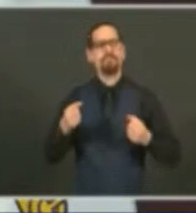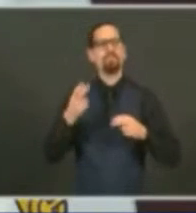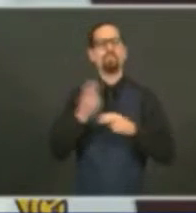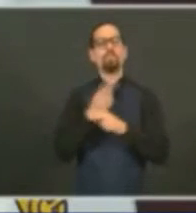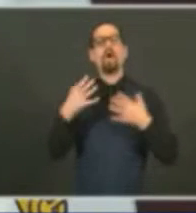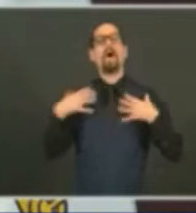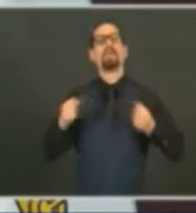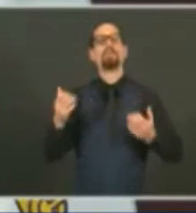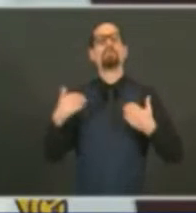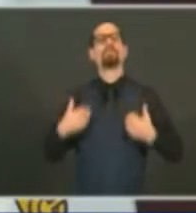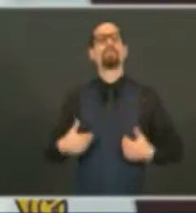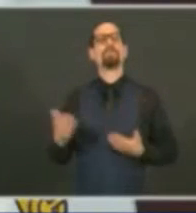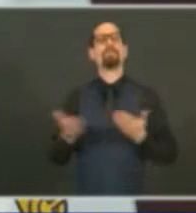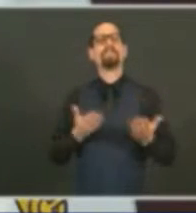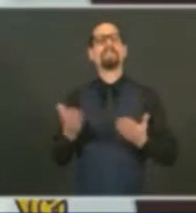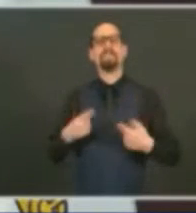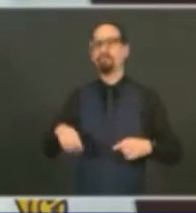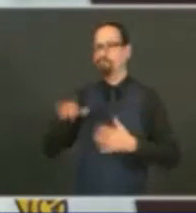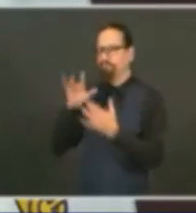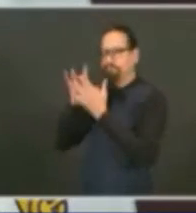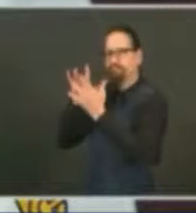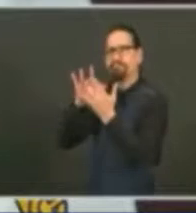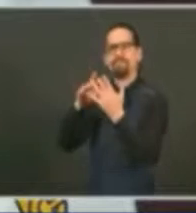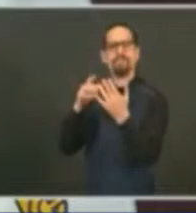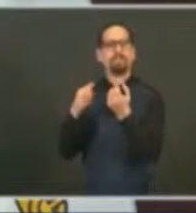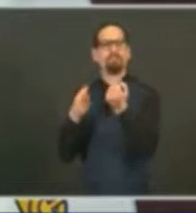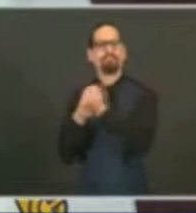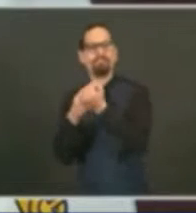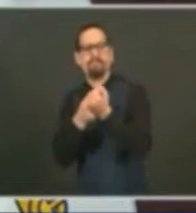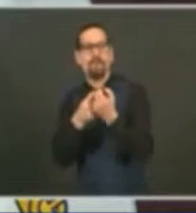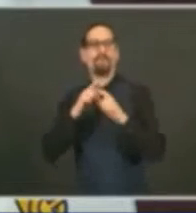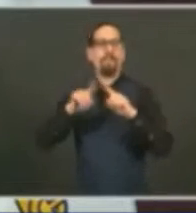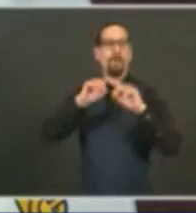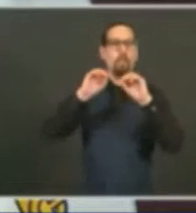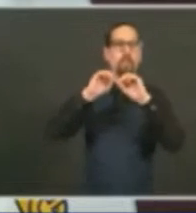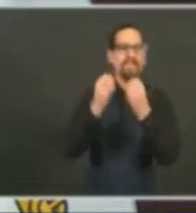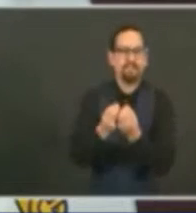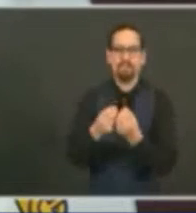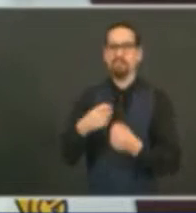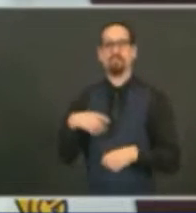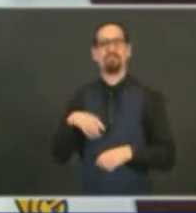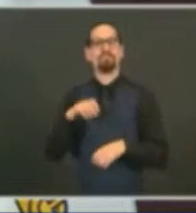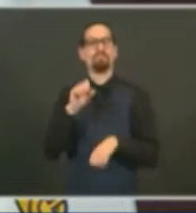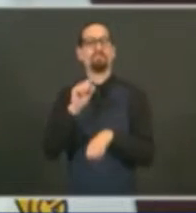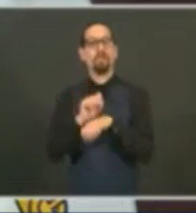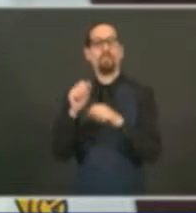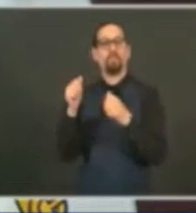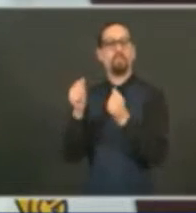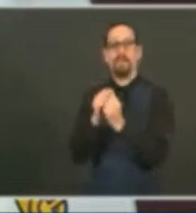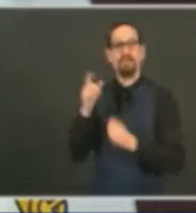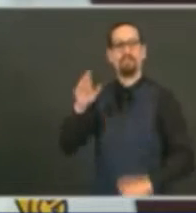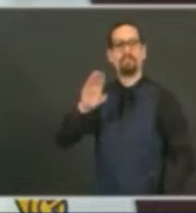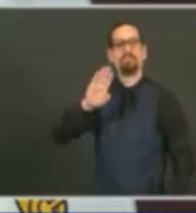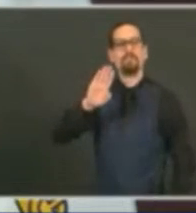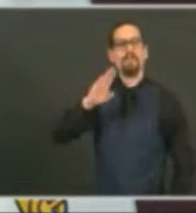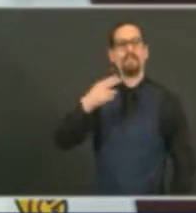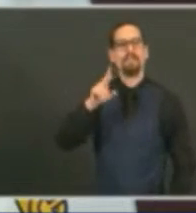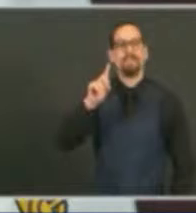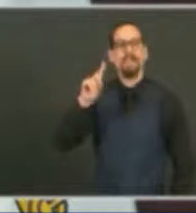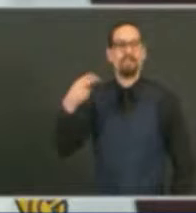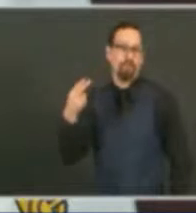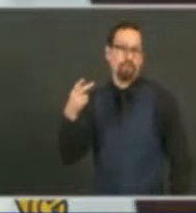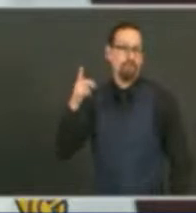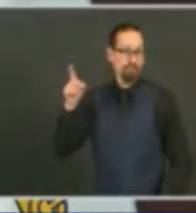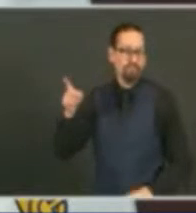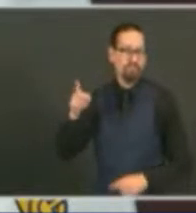Secretariat and agencies, work closely with the Department of Behavioral Health, Developmental Disabilities, and hospitals, as well as